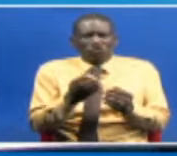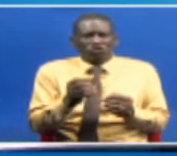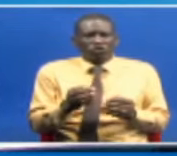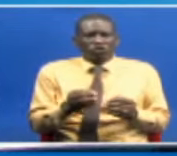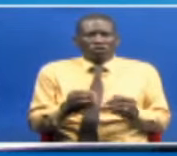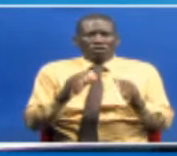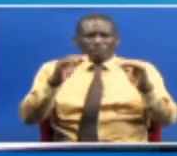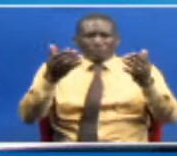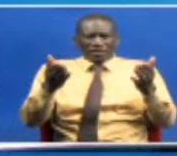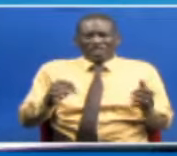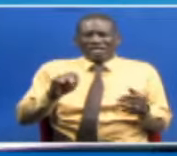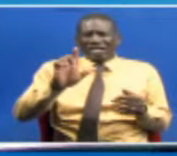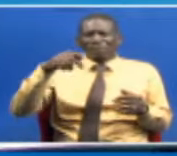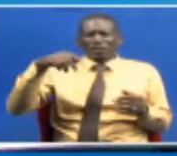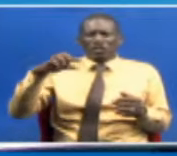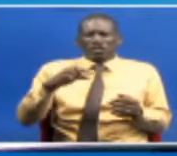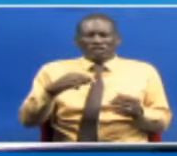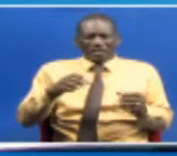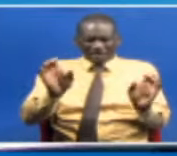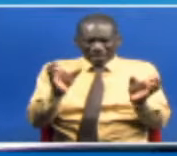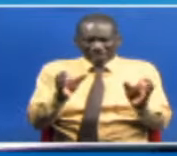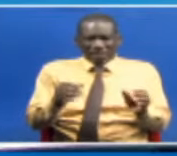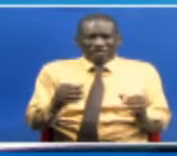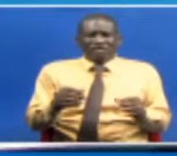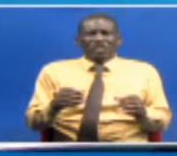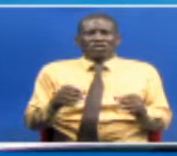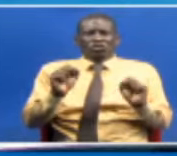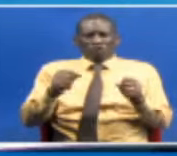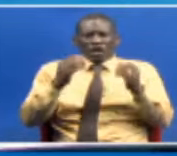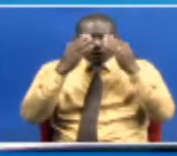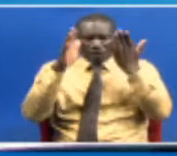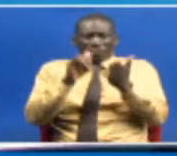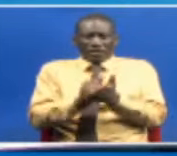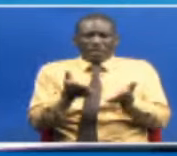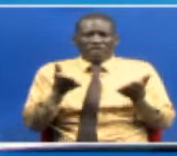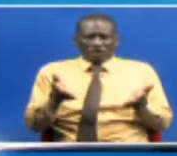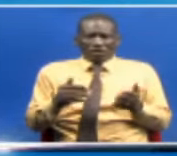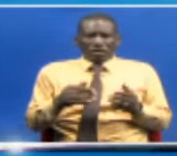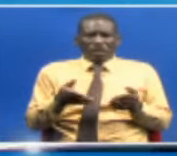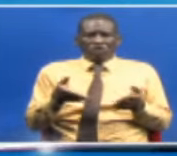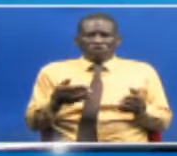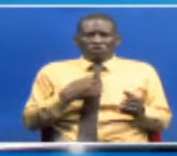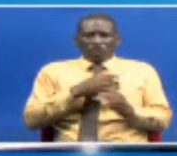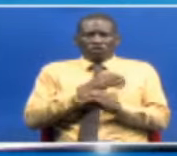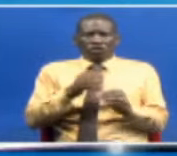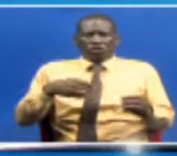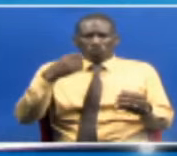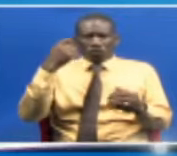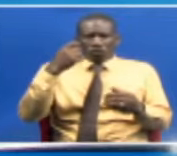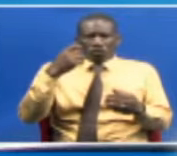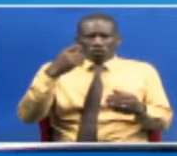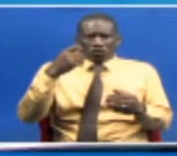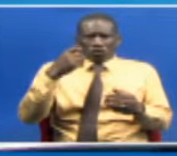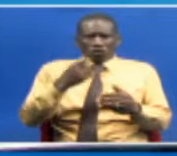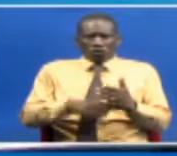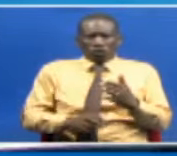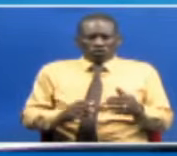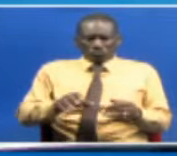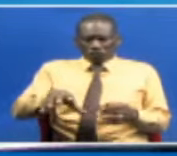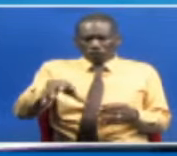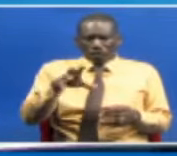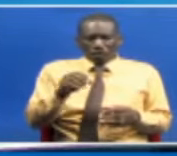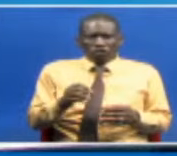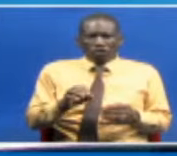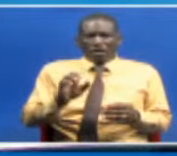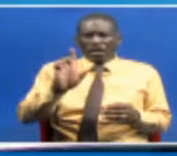of LPG gas. You may not or may be aware that at the moment there's no price discovery for LPG. It is